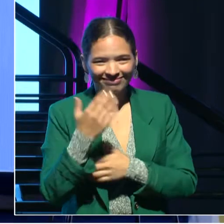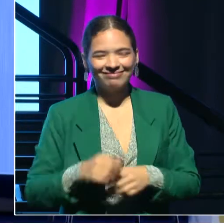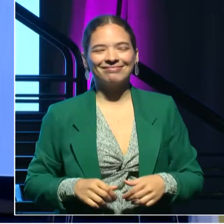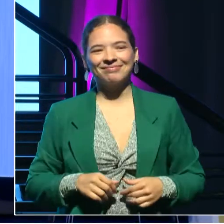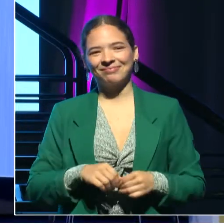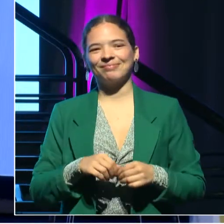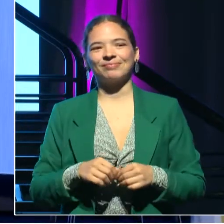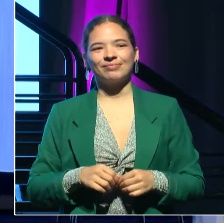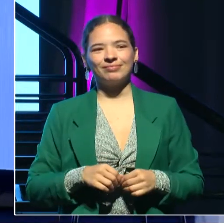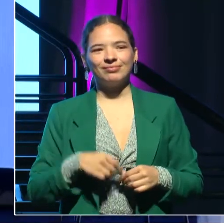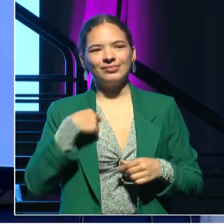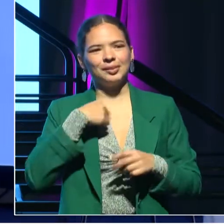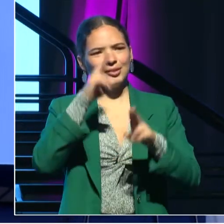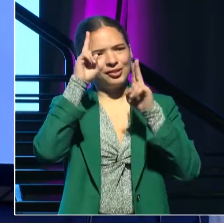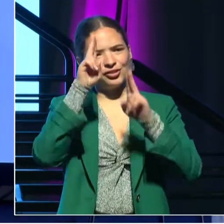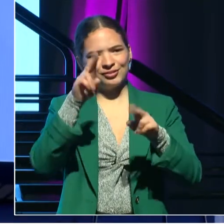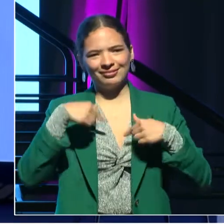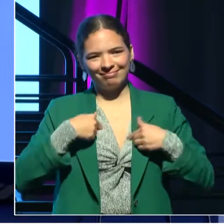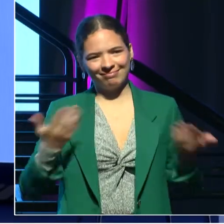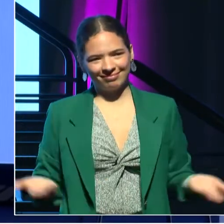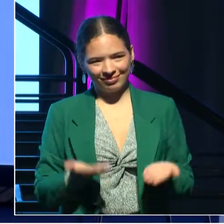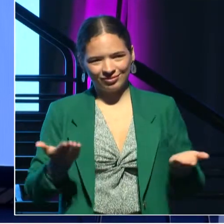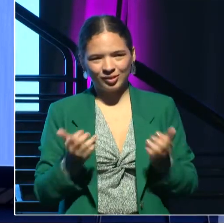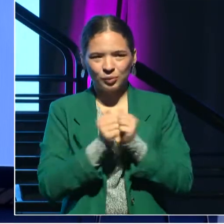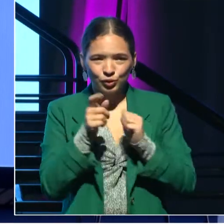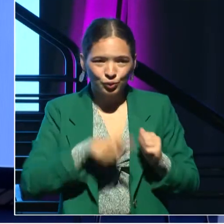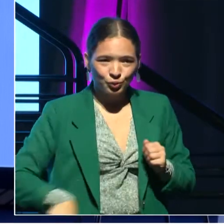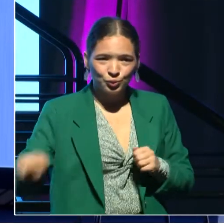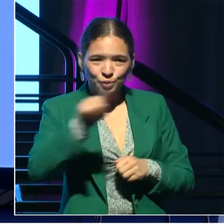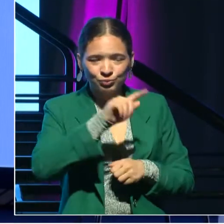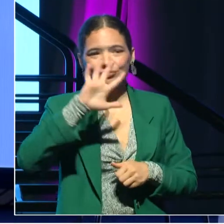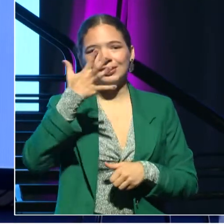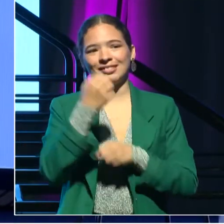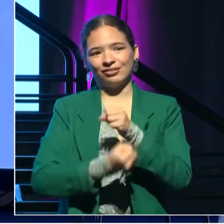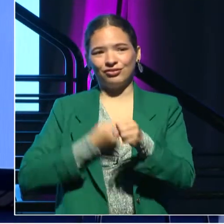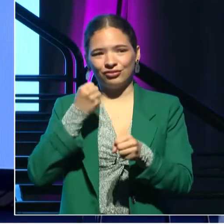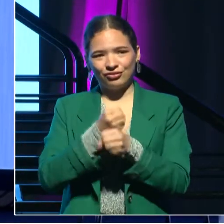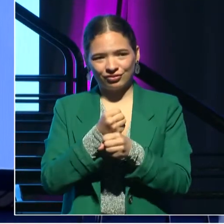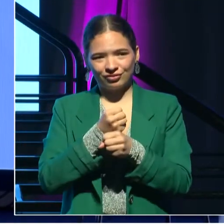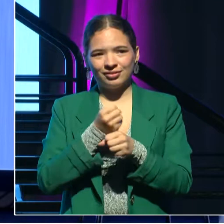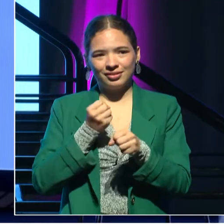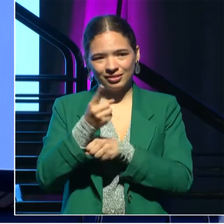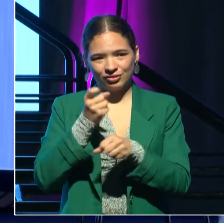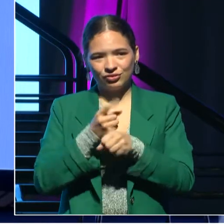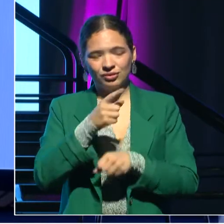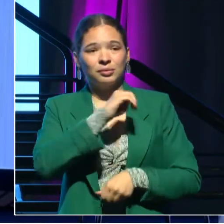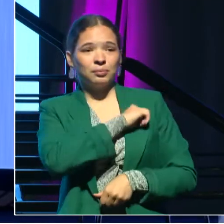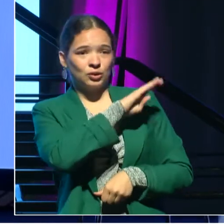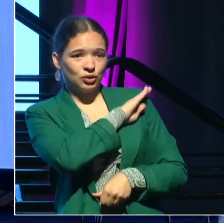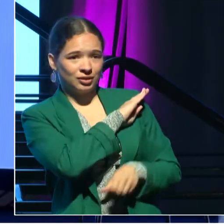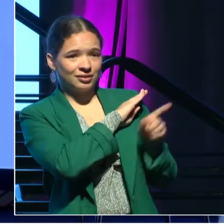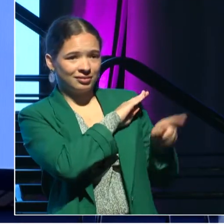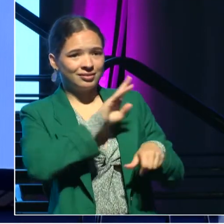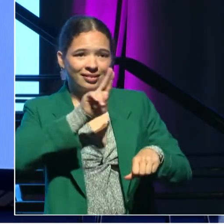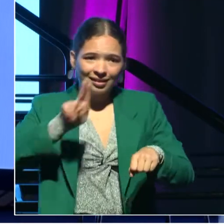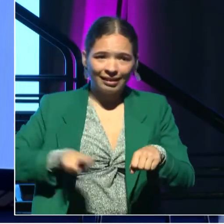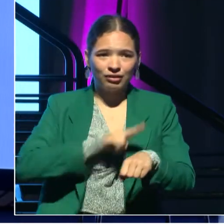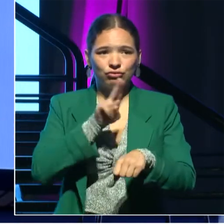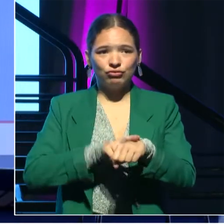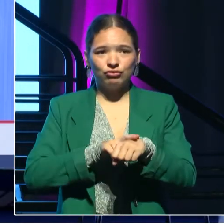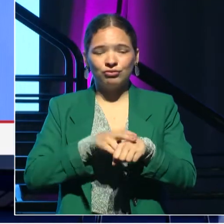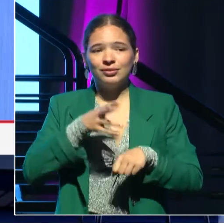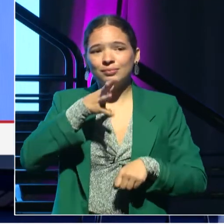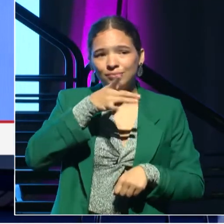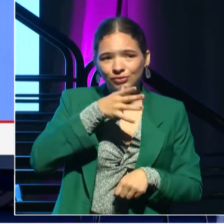I'm honored to be here today with you at the 5th Annual Mayor Muriel Bowser's National Maternal and Infant Health